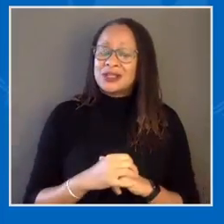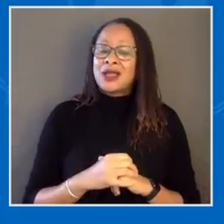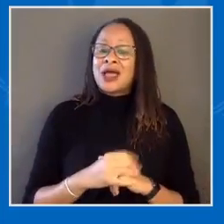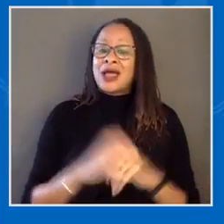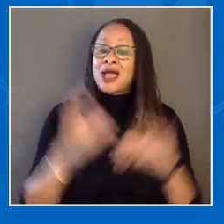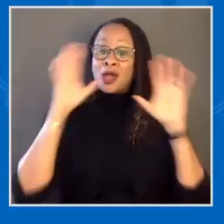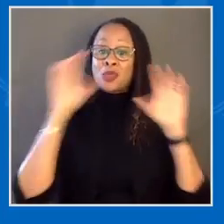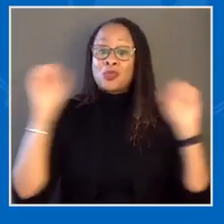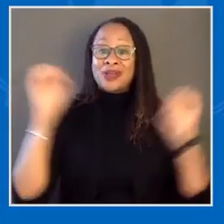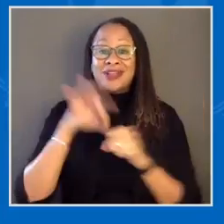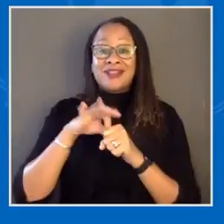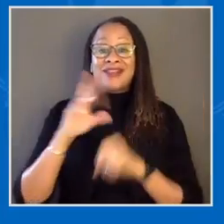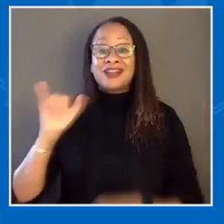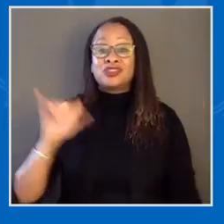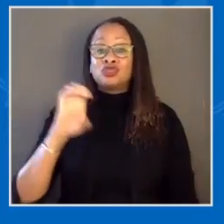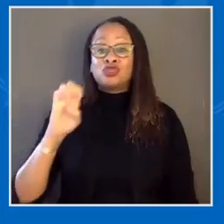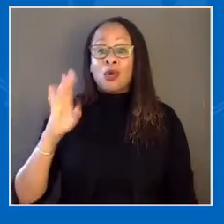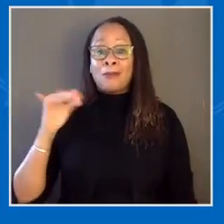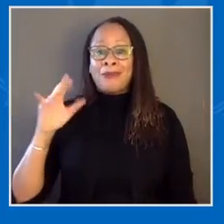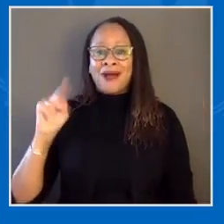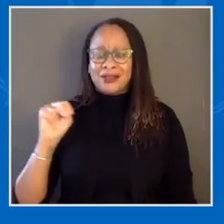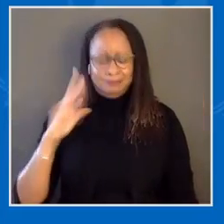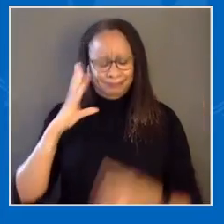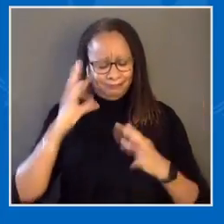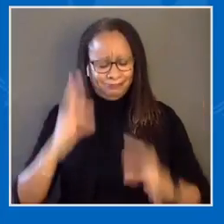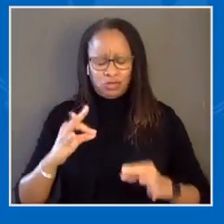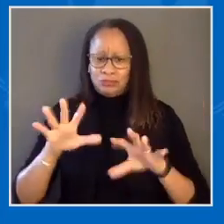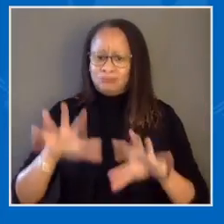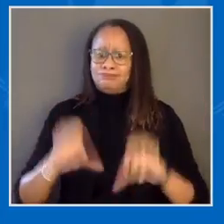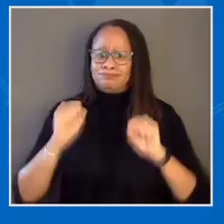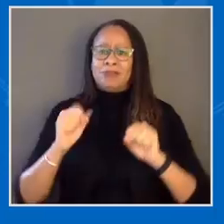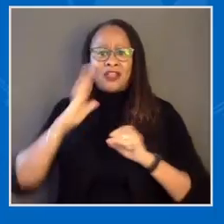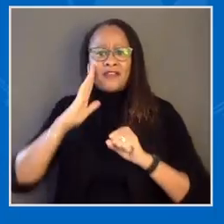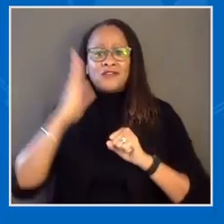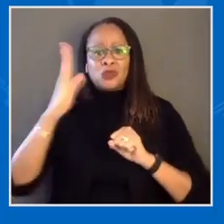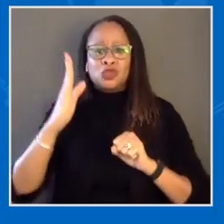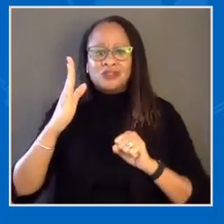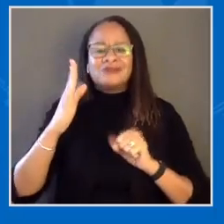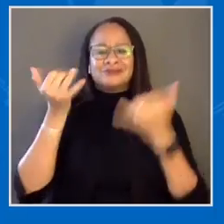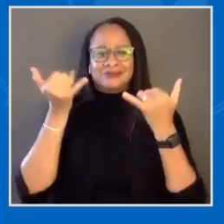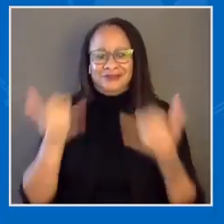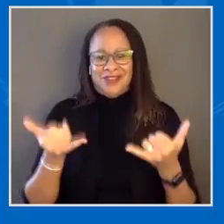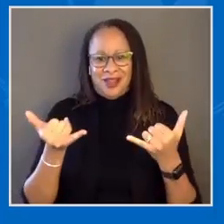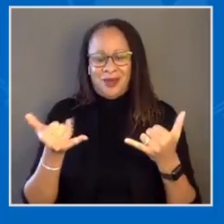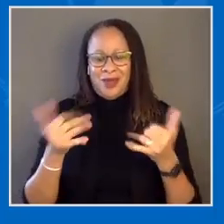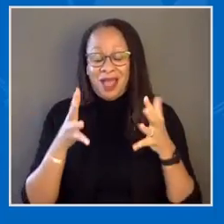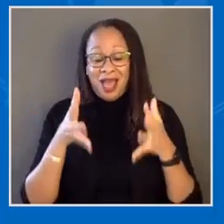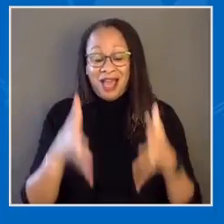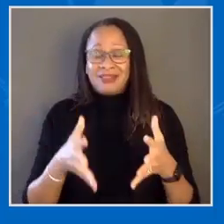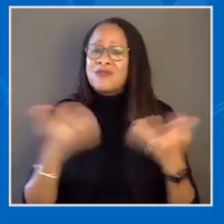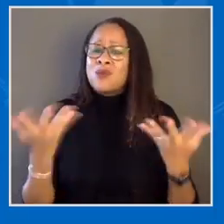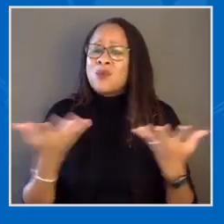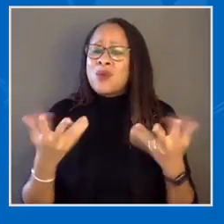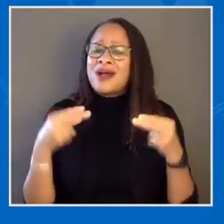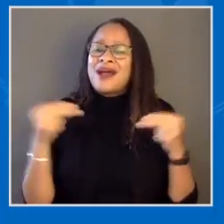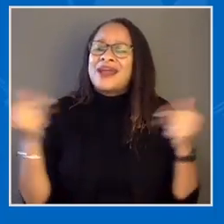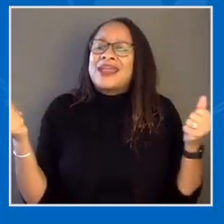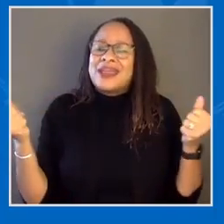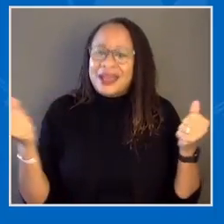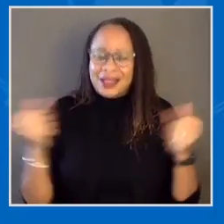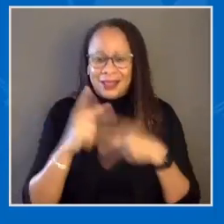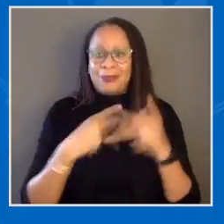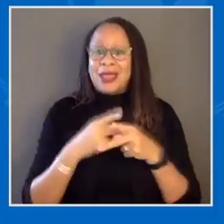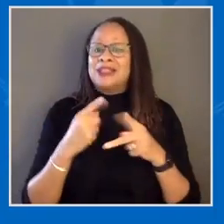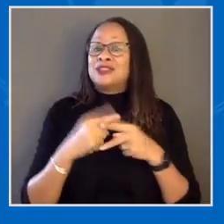President-elect Joe Biden is determined to seize the future now and leave a healing planet to future